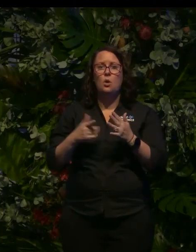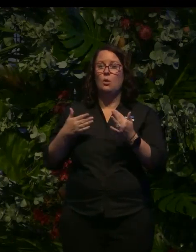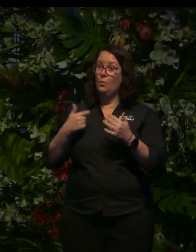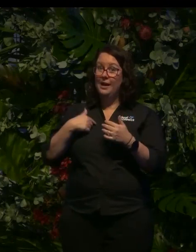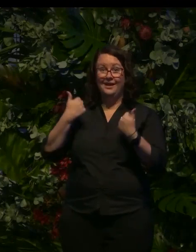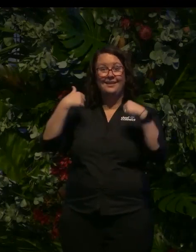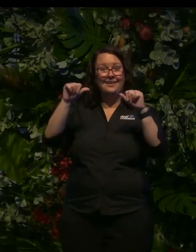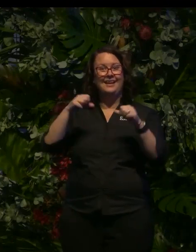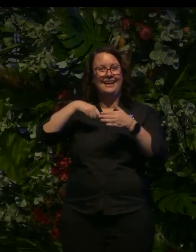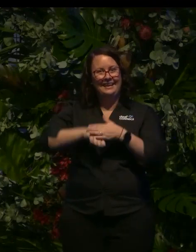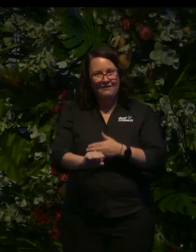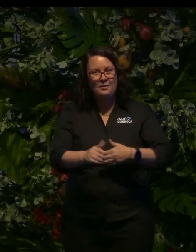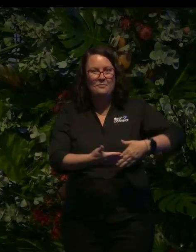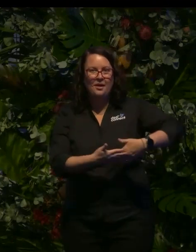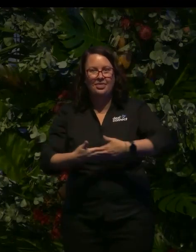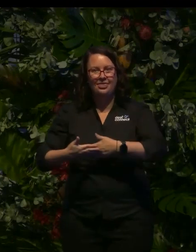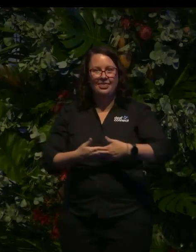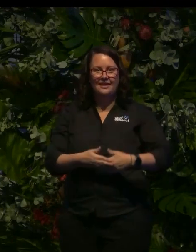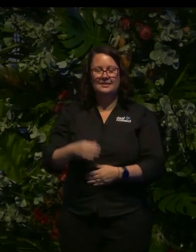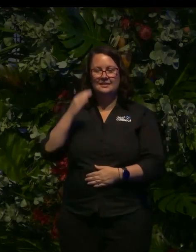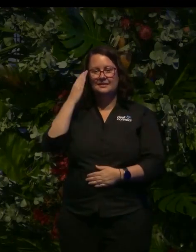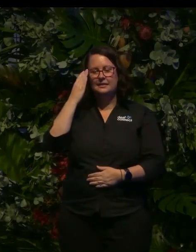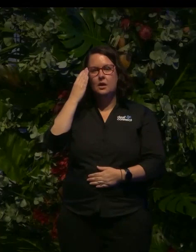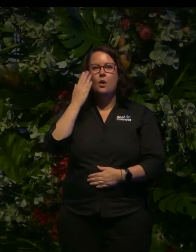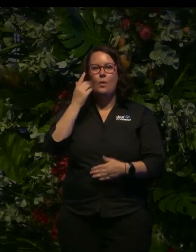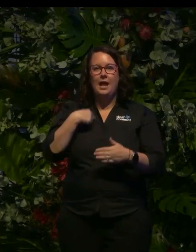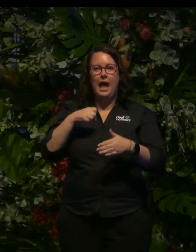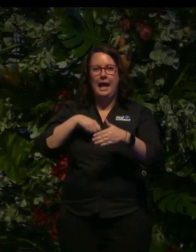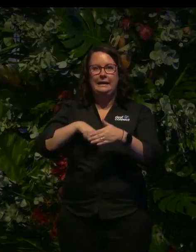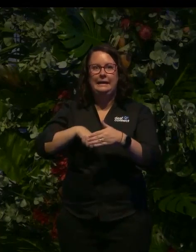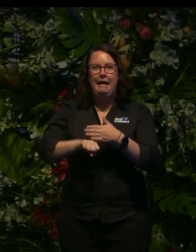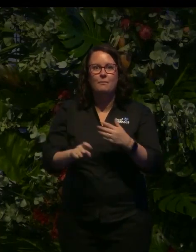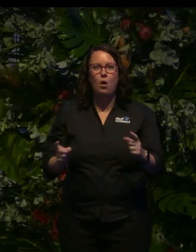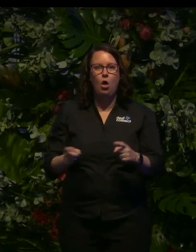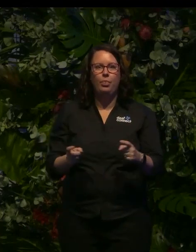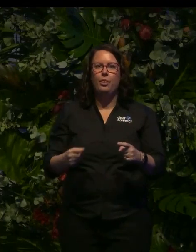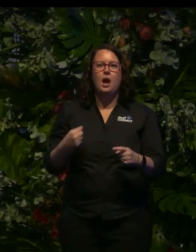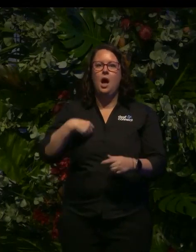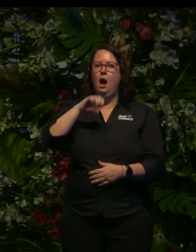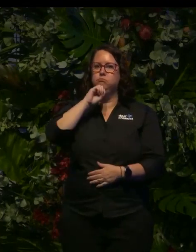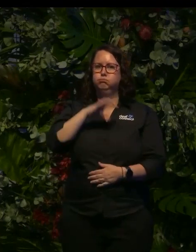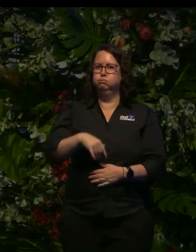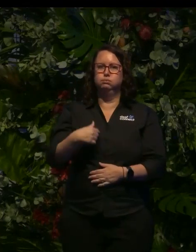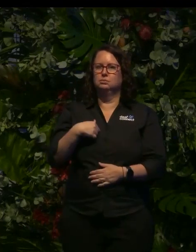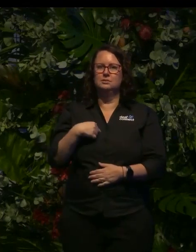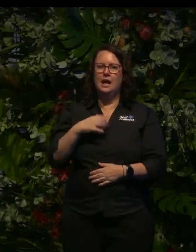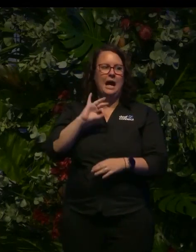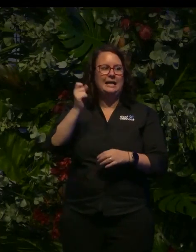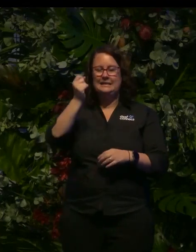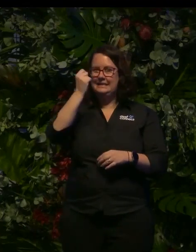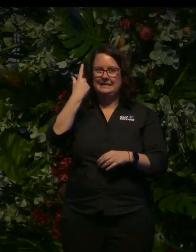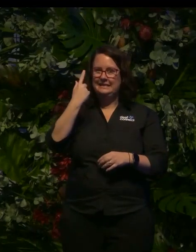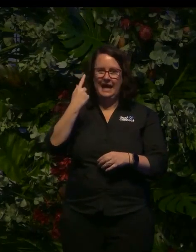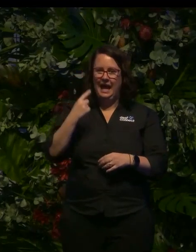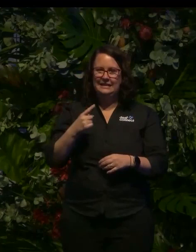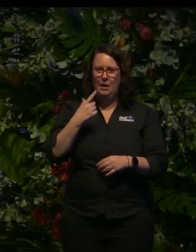give birth, which at the momentum of giving birth, I really didn't understand how dumb I could